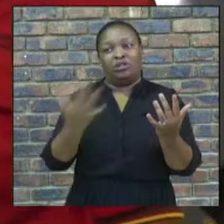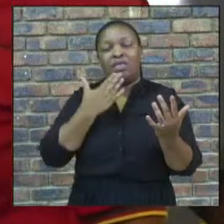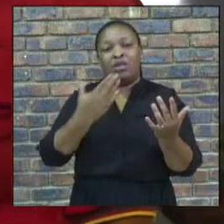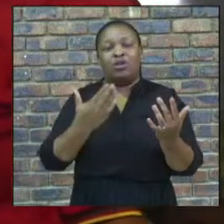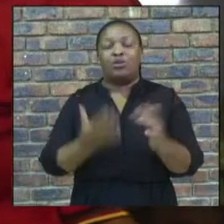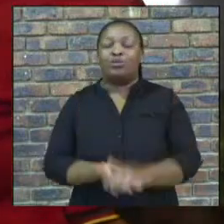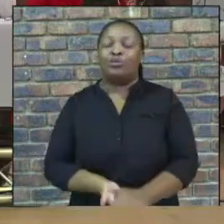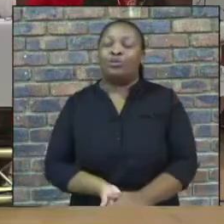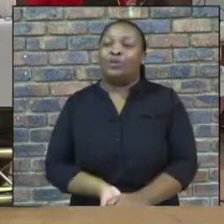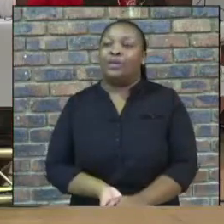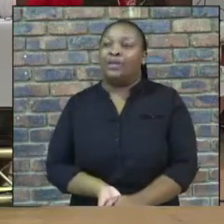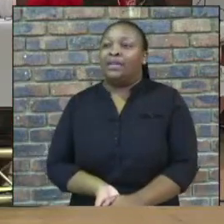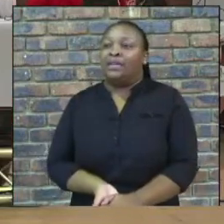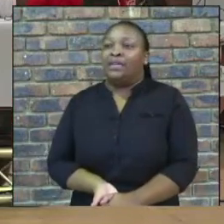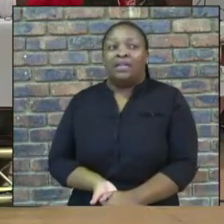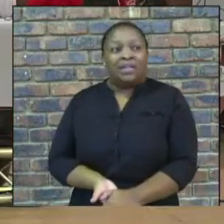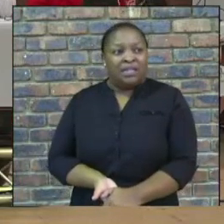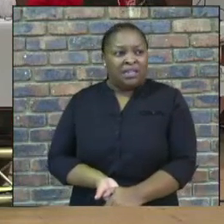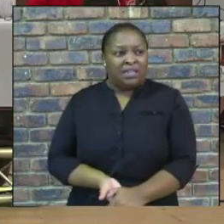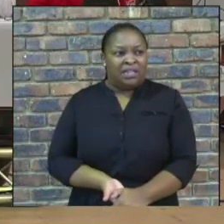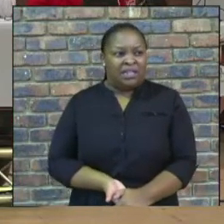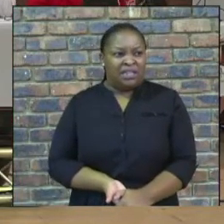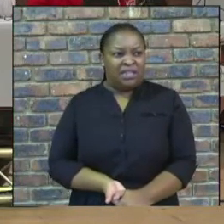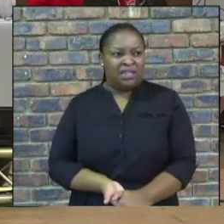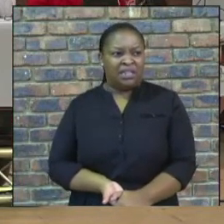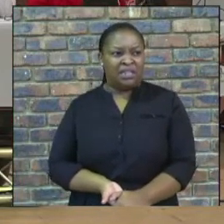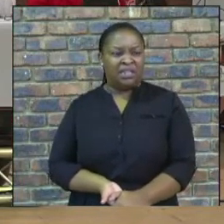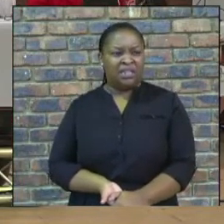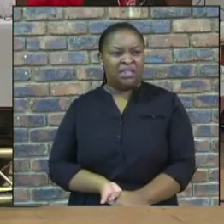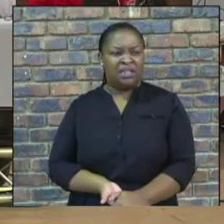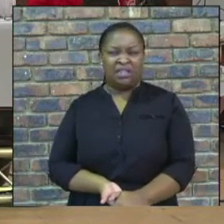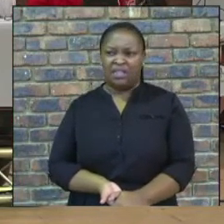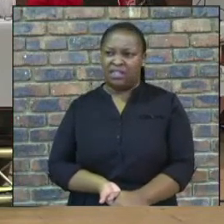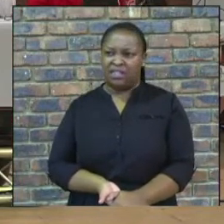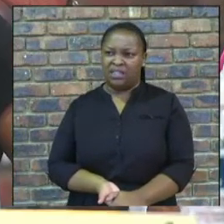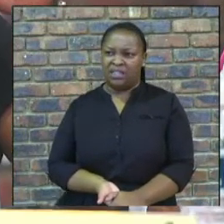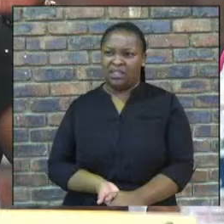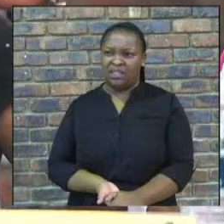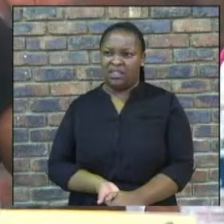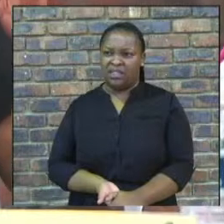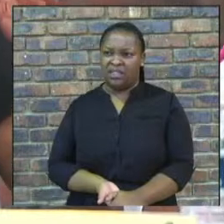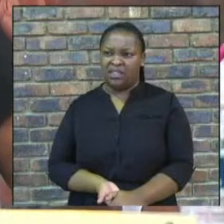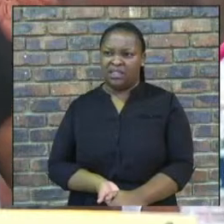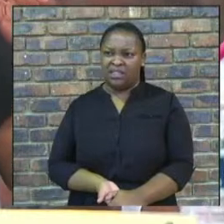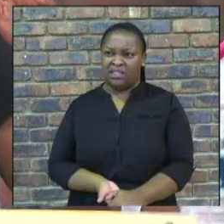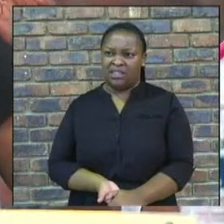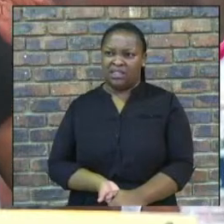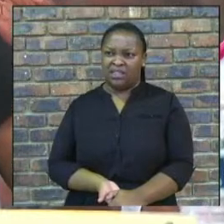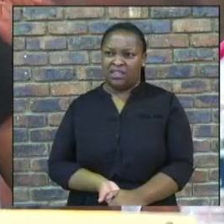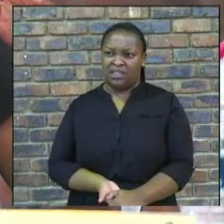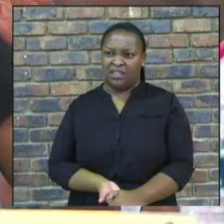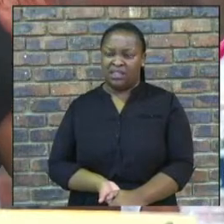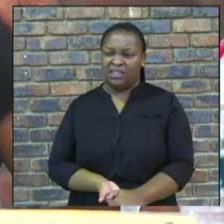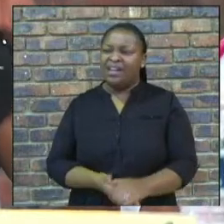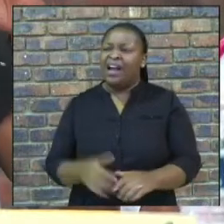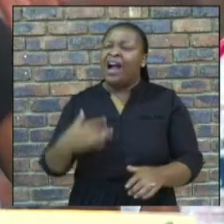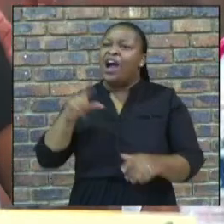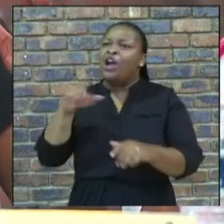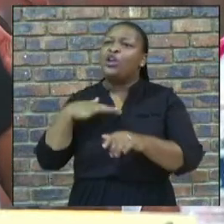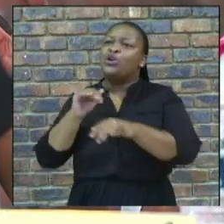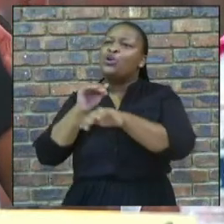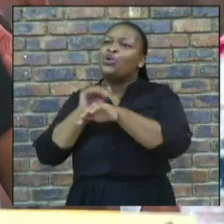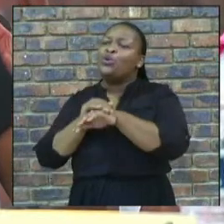Thank you very much. Are you related with Panyaza Lisufi? He's your cousin. Oh,